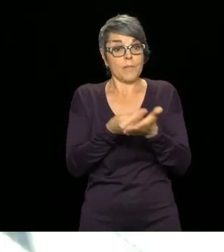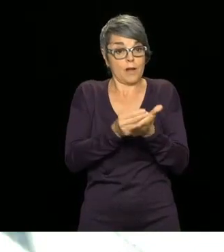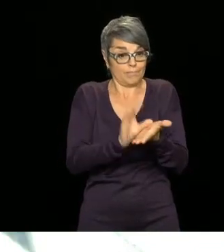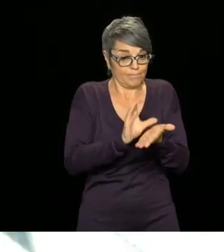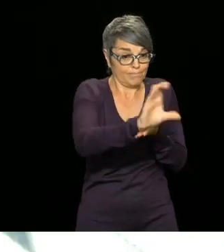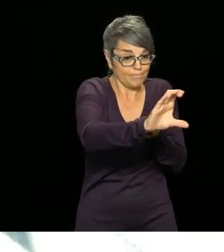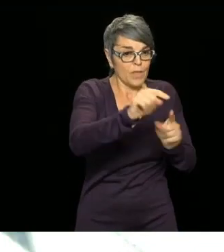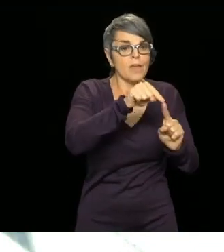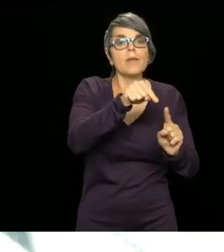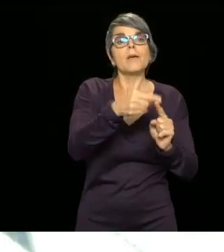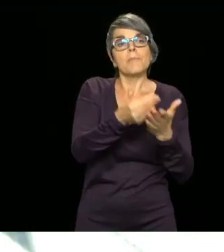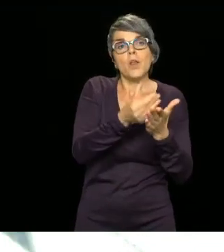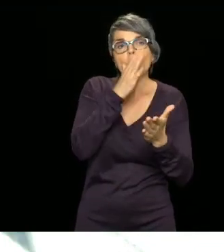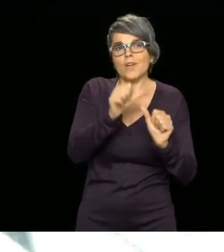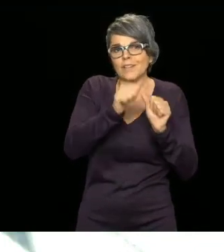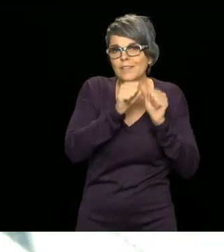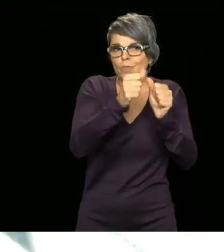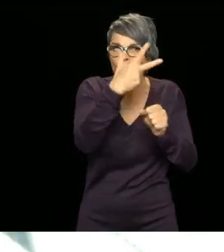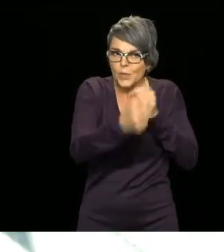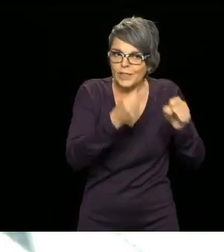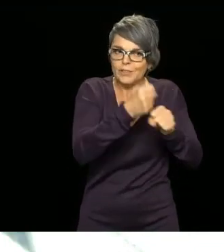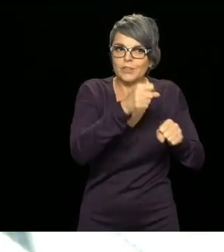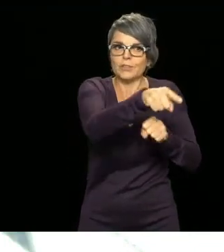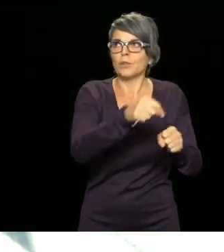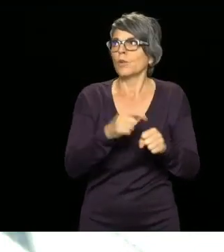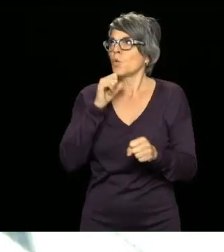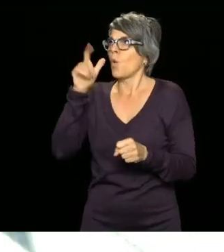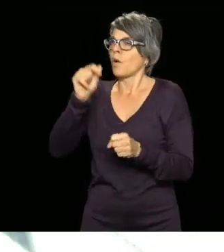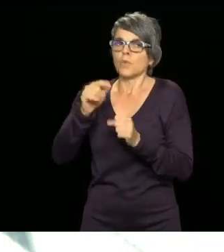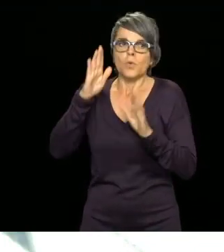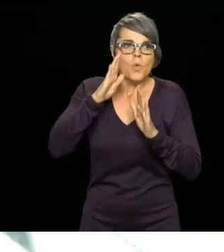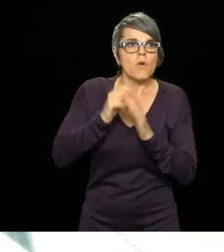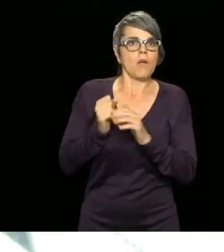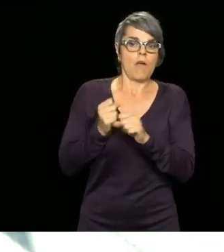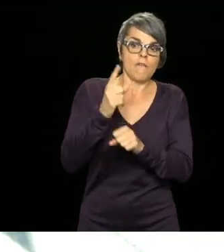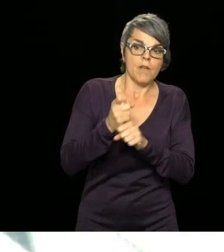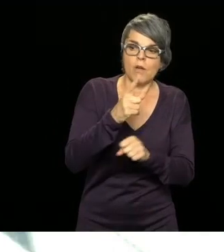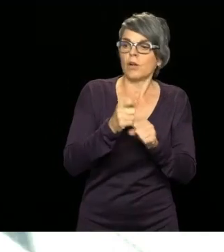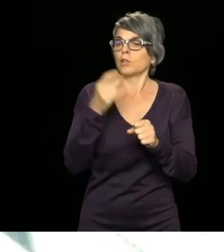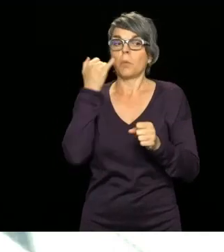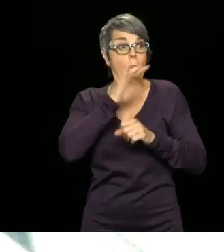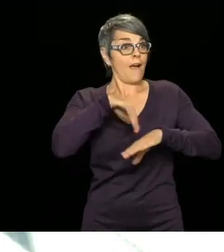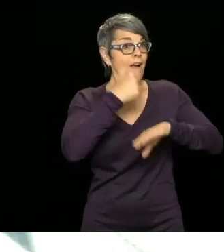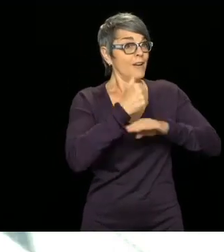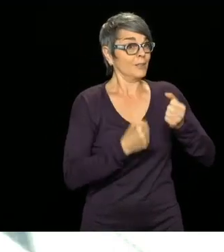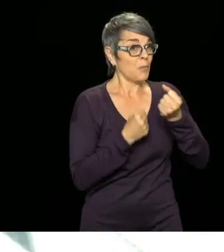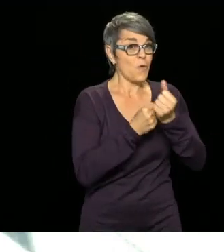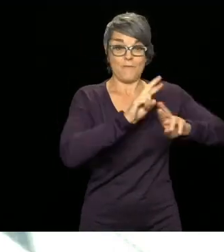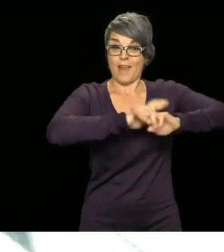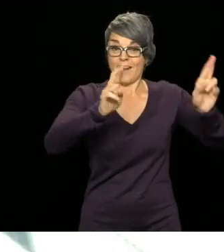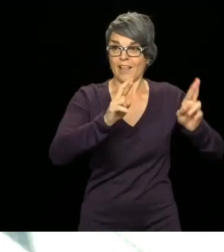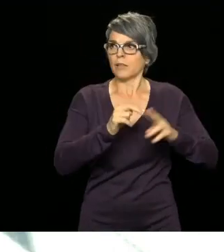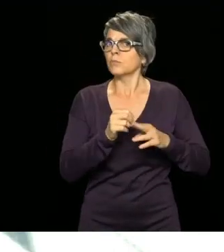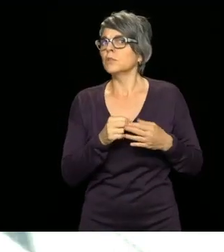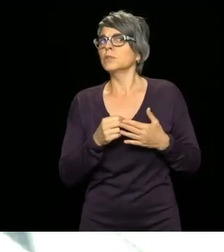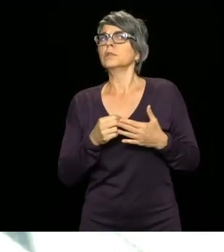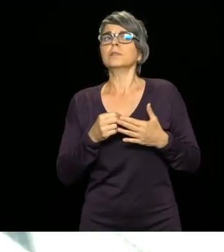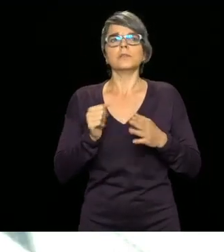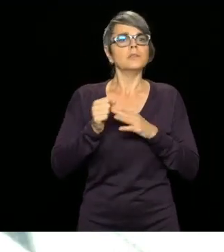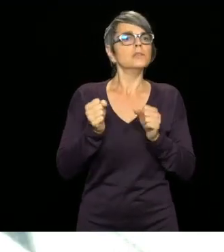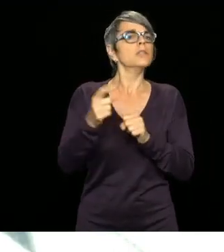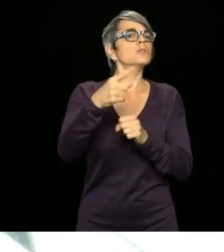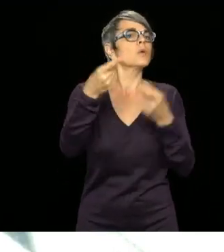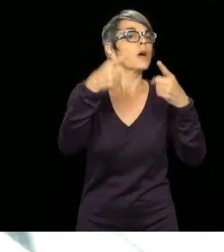about putting in place additional services or additional supports and then going, okay, but what about next year? So this will allow